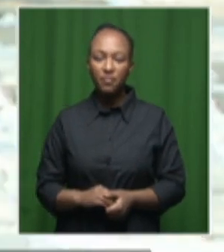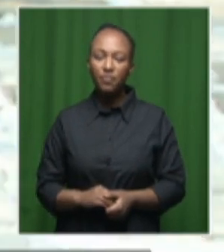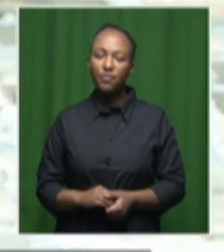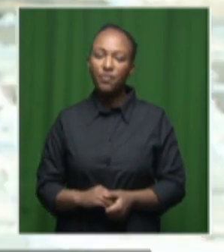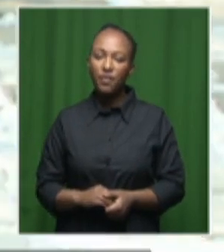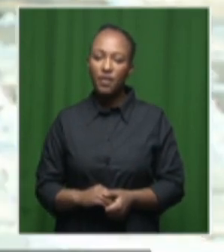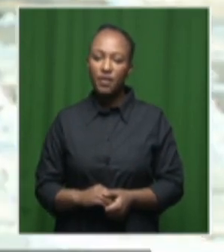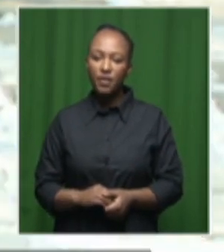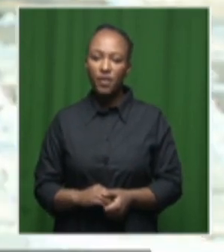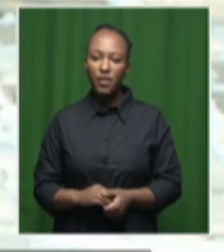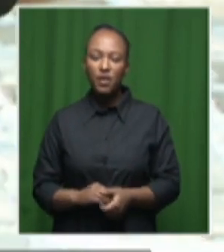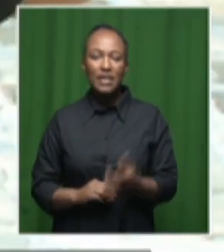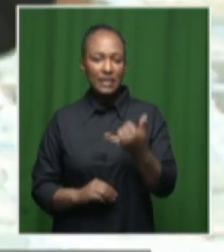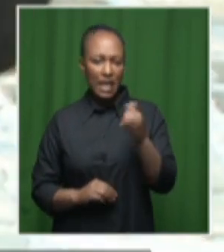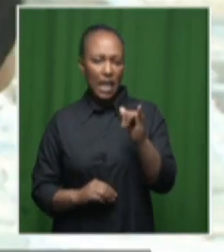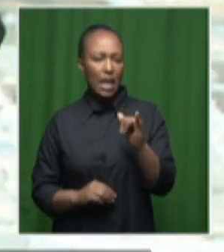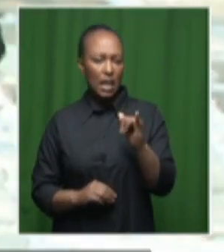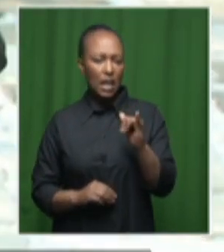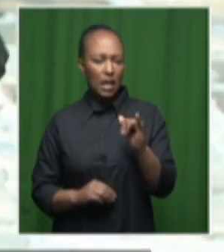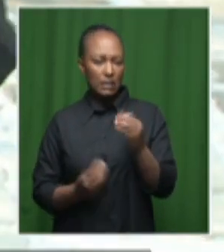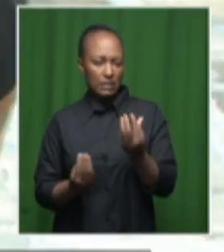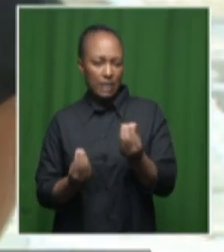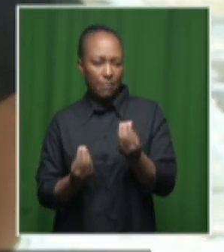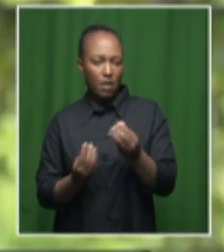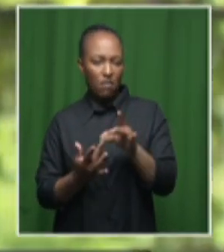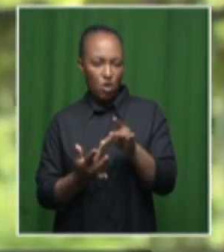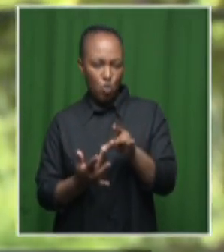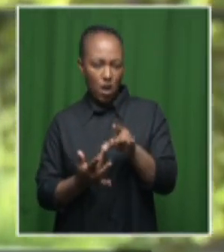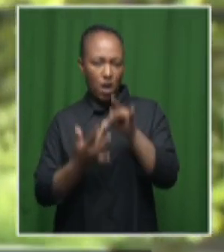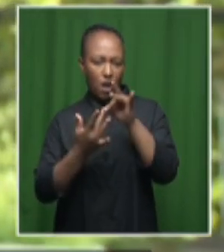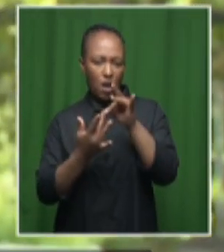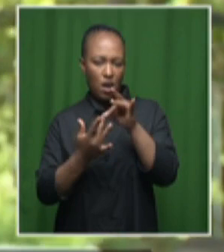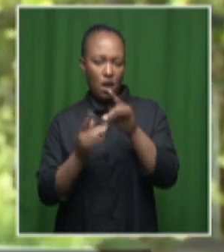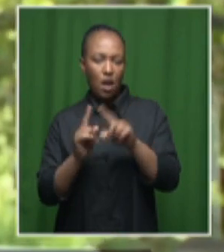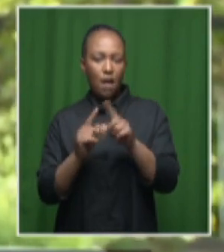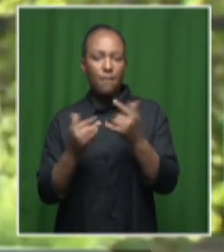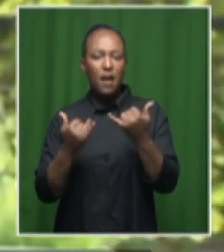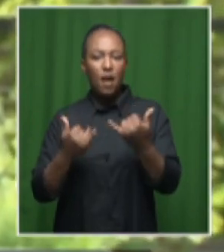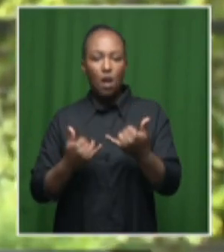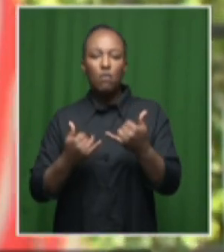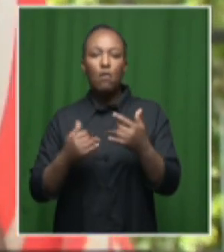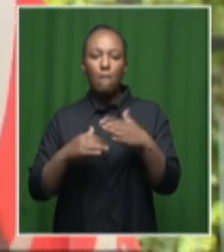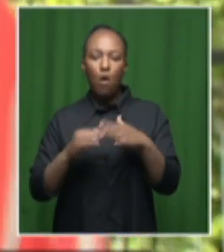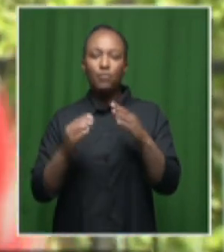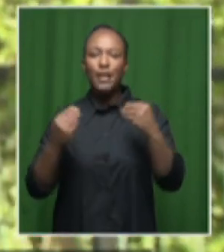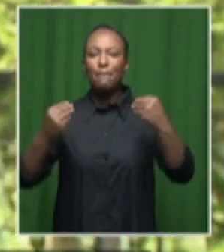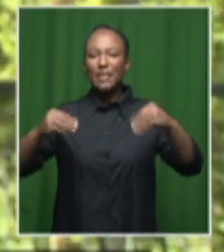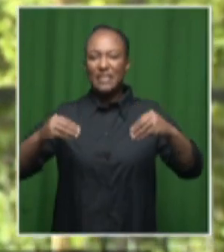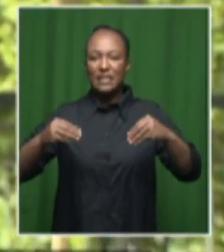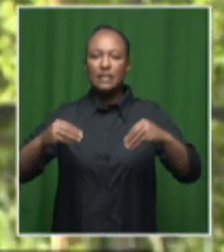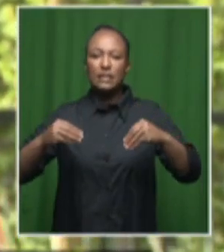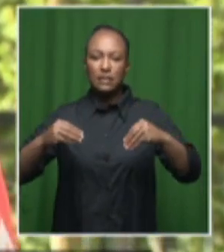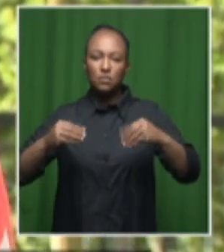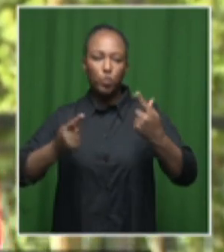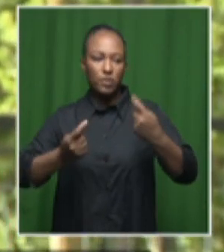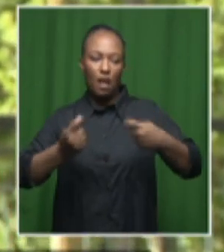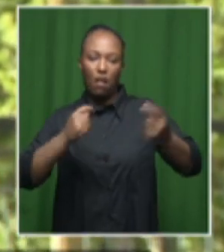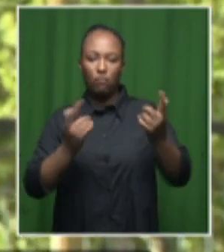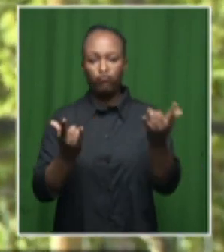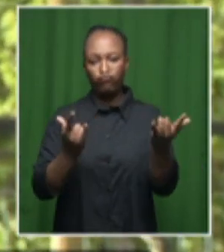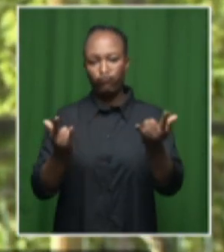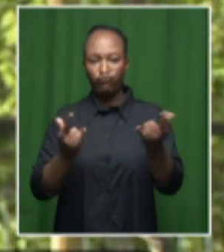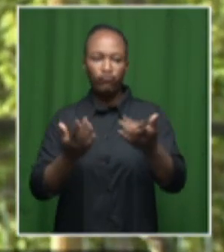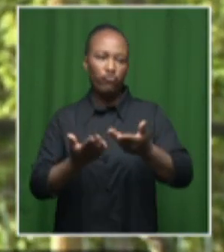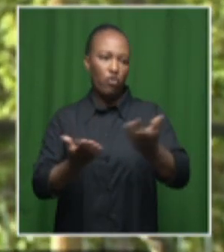So it still has its uniqueness to it. It's just now it's been commercialized. So